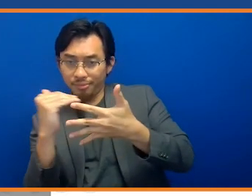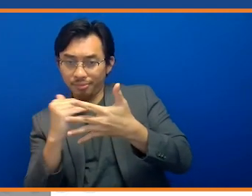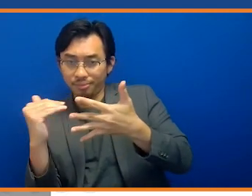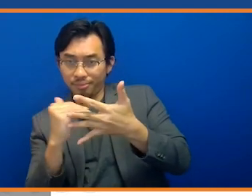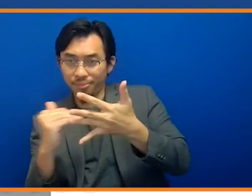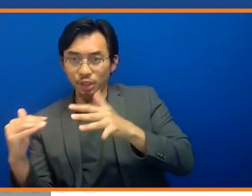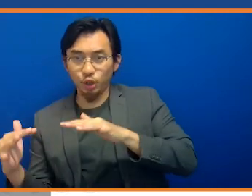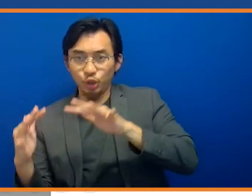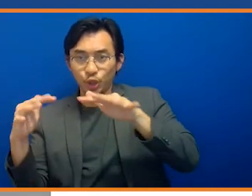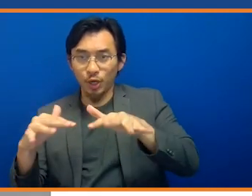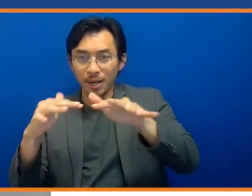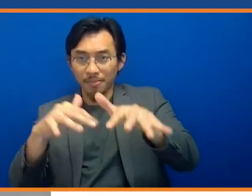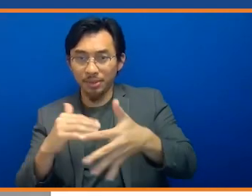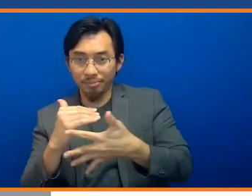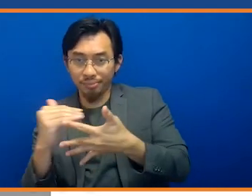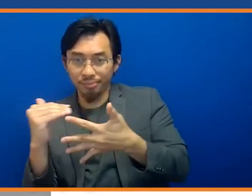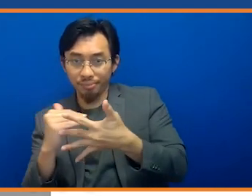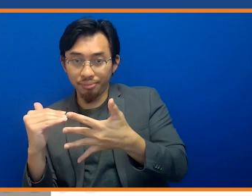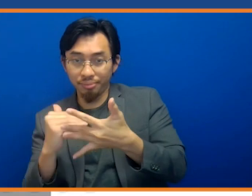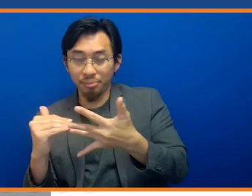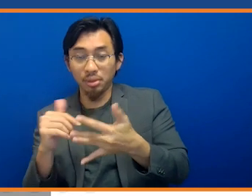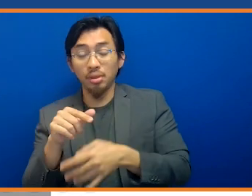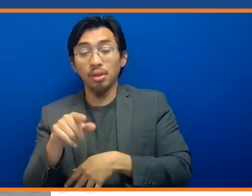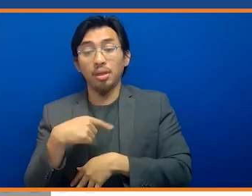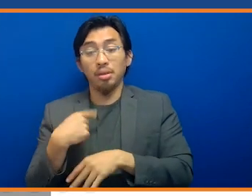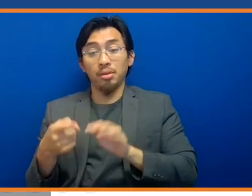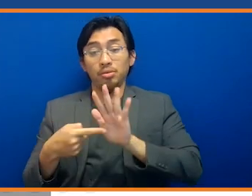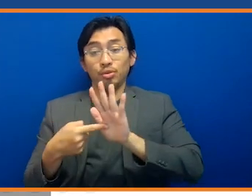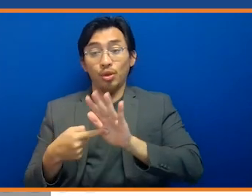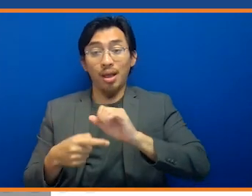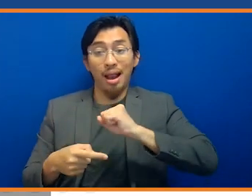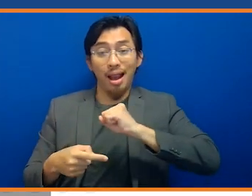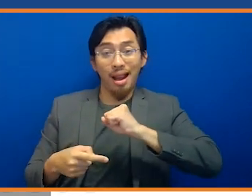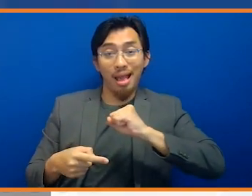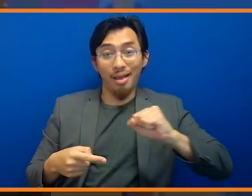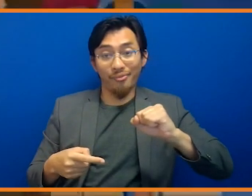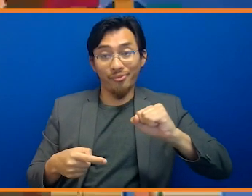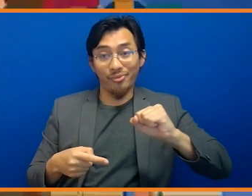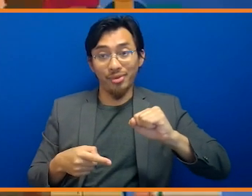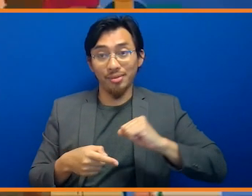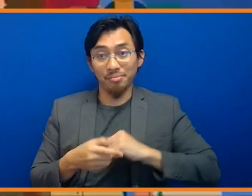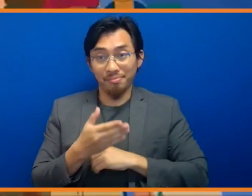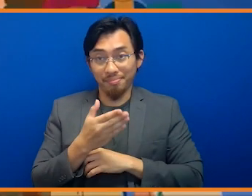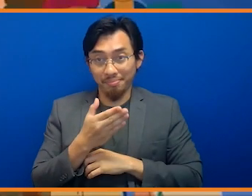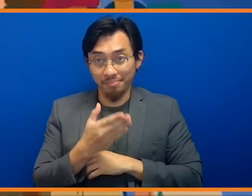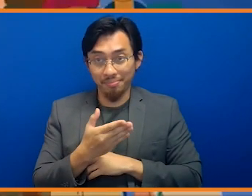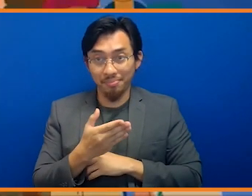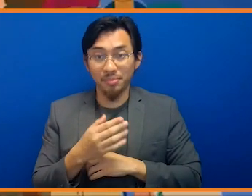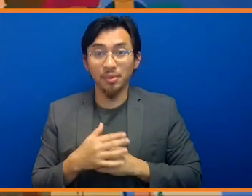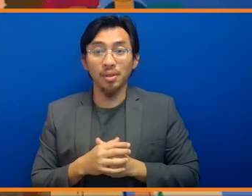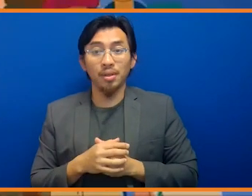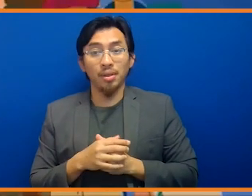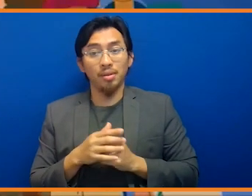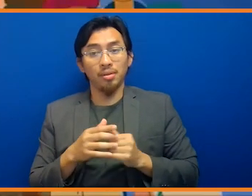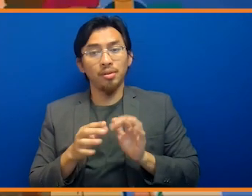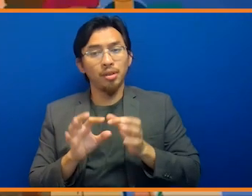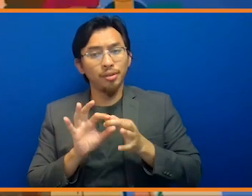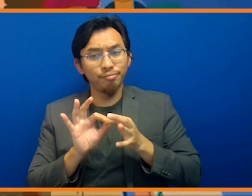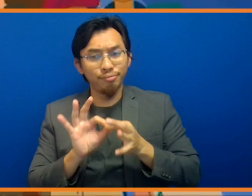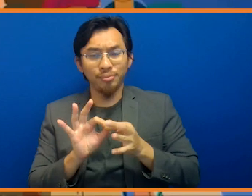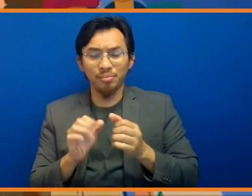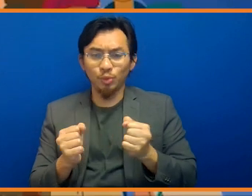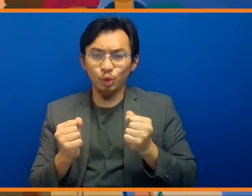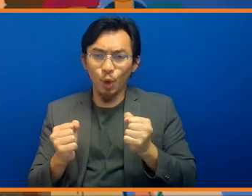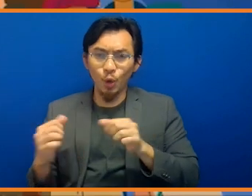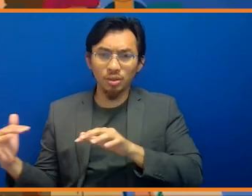occurrence. Then if we indicate on the left hand side, the exhibition relate to the destructive power